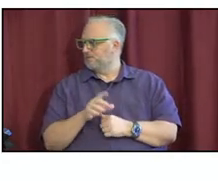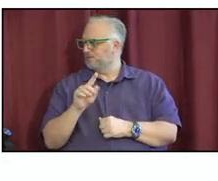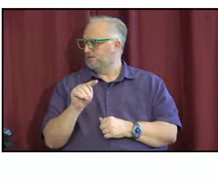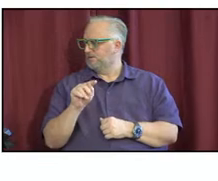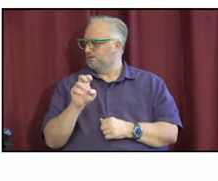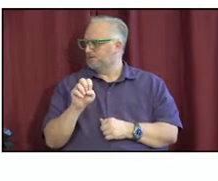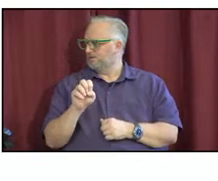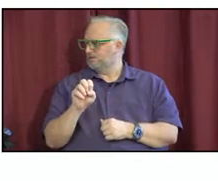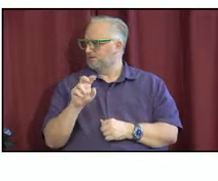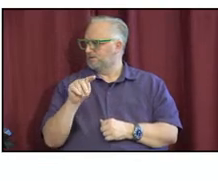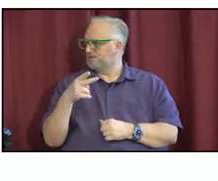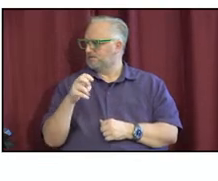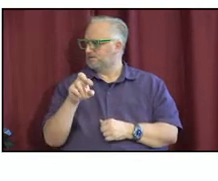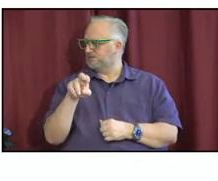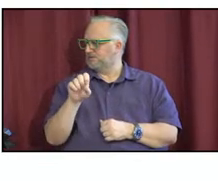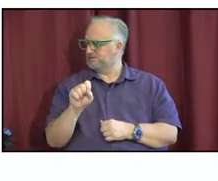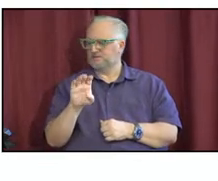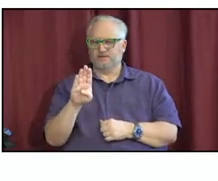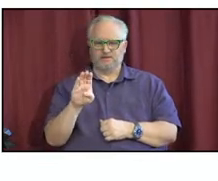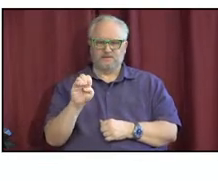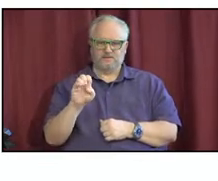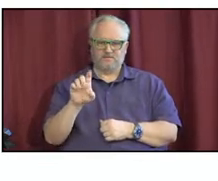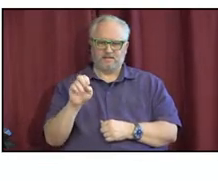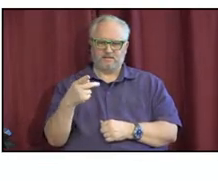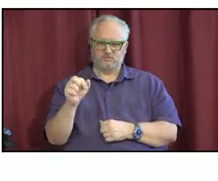Therese Bellinger,